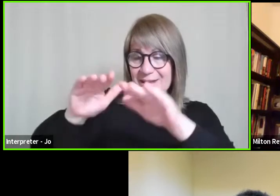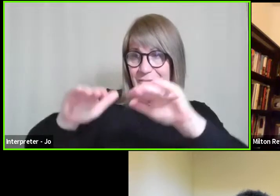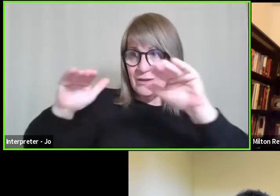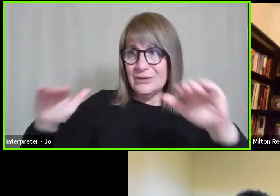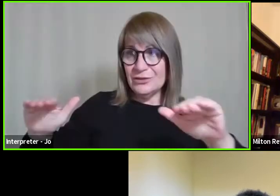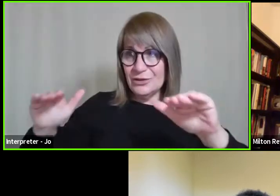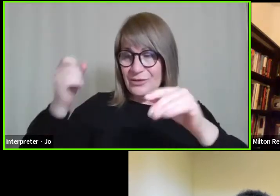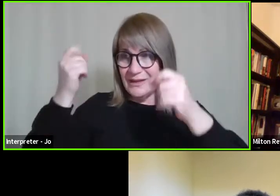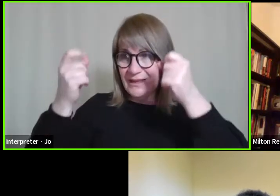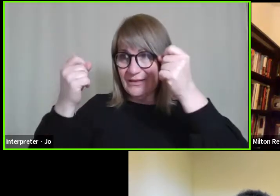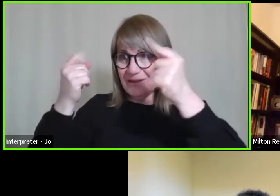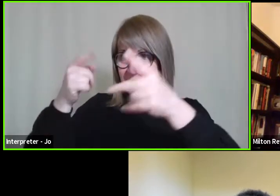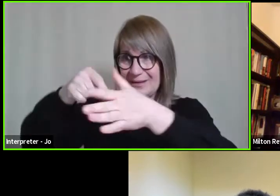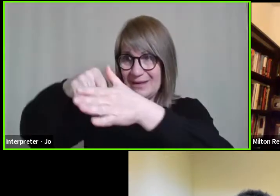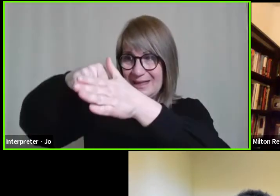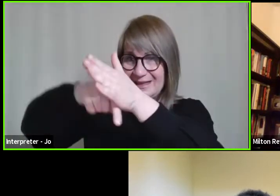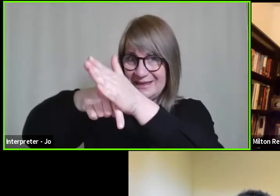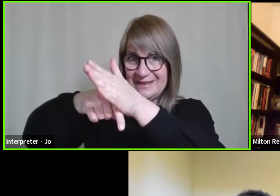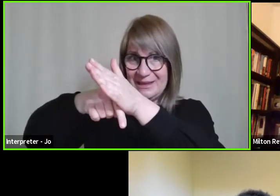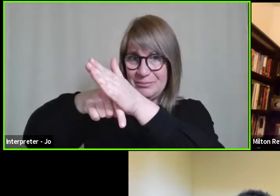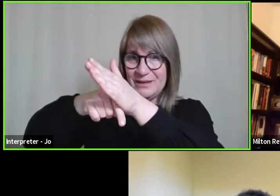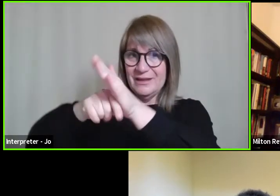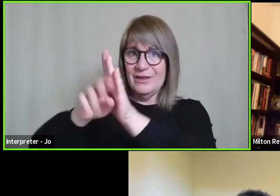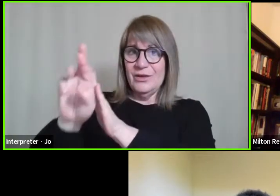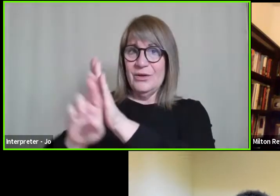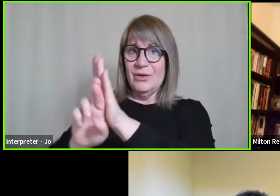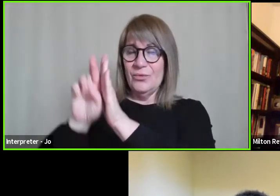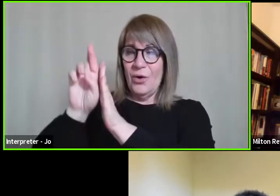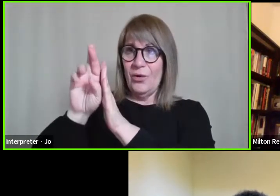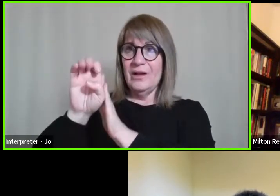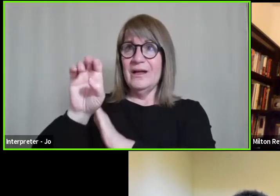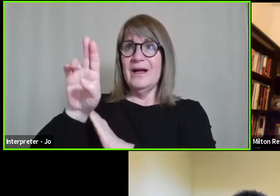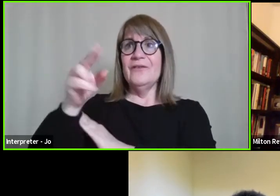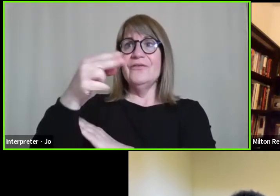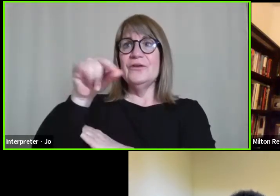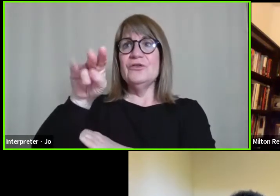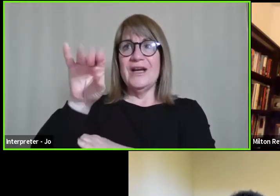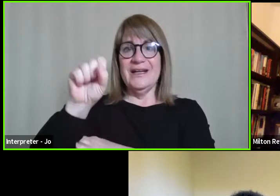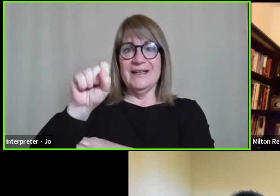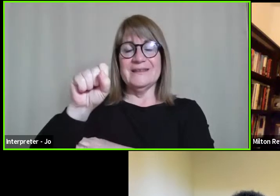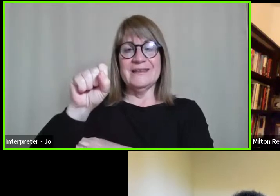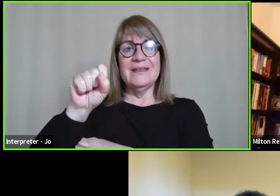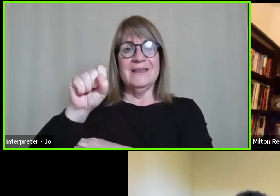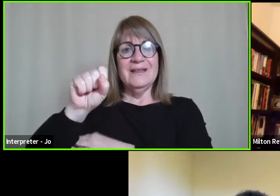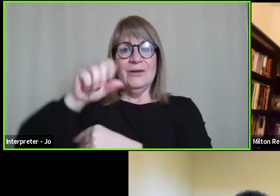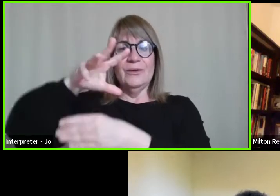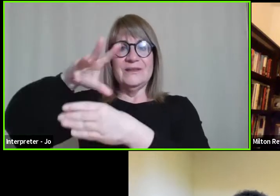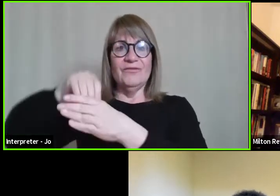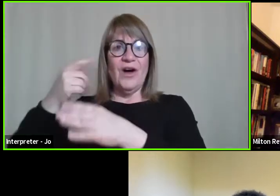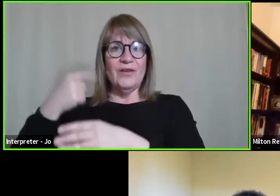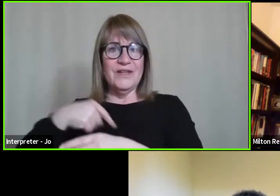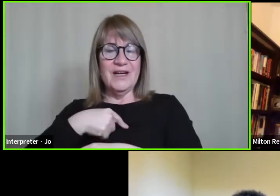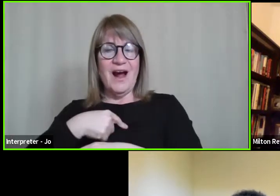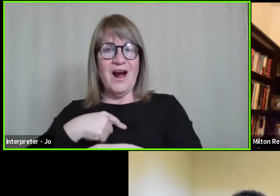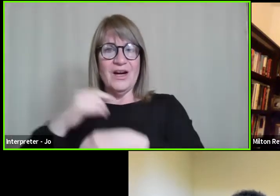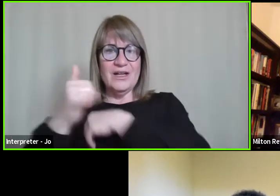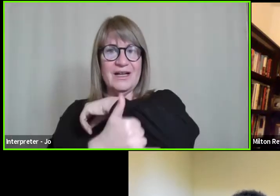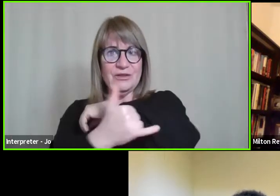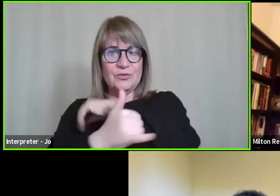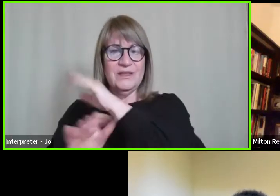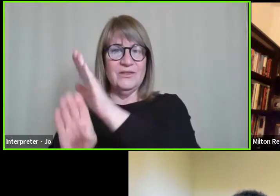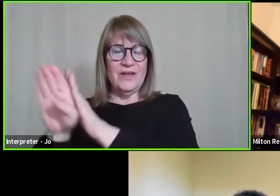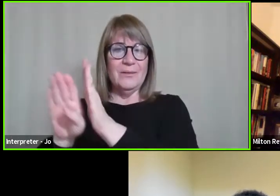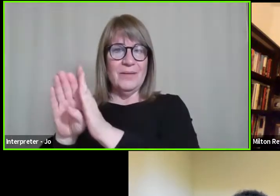the deep role that eugenics has played in the development of our country while at the same time engaging the broader public and our community